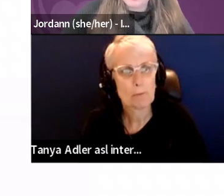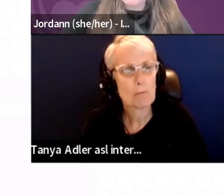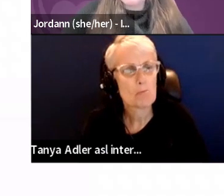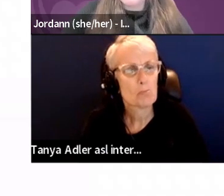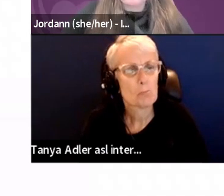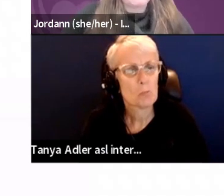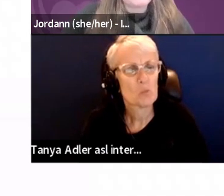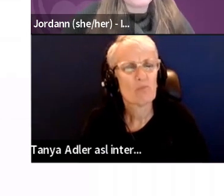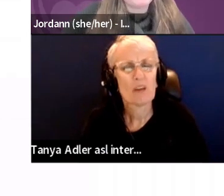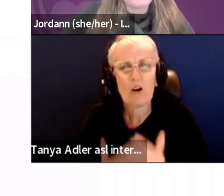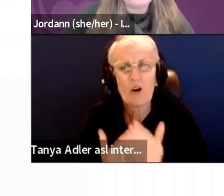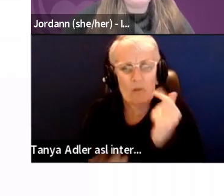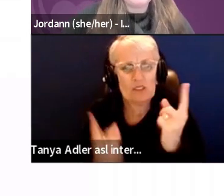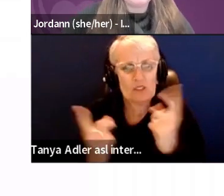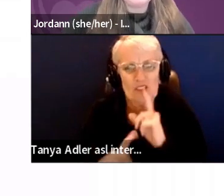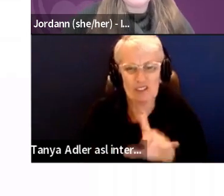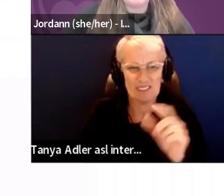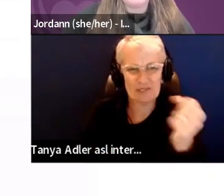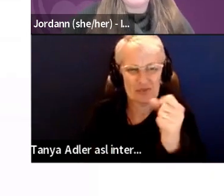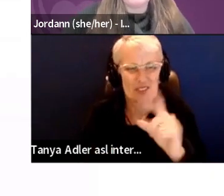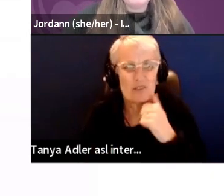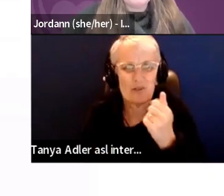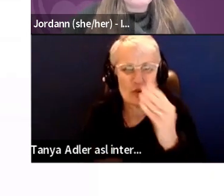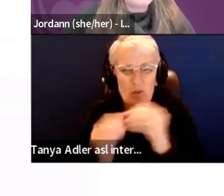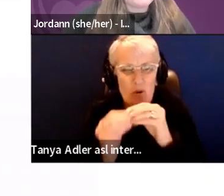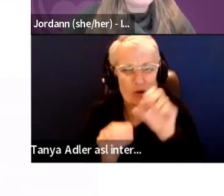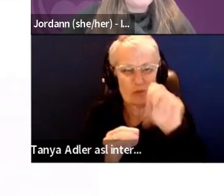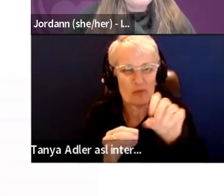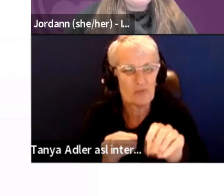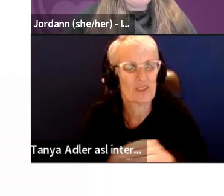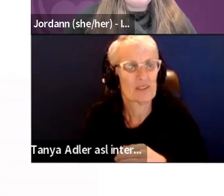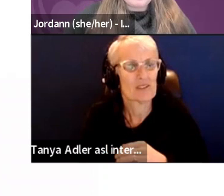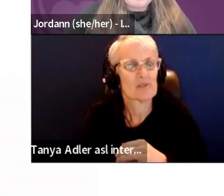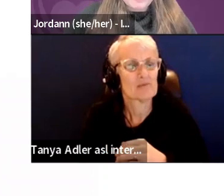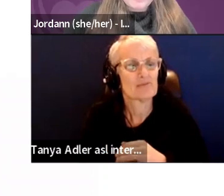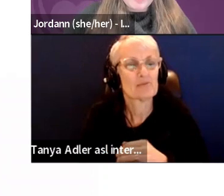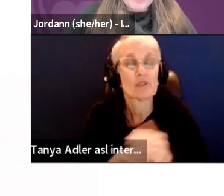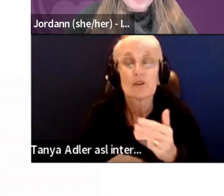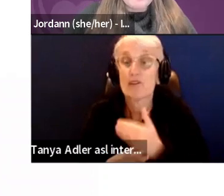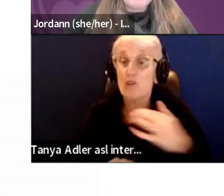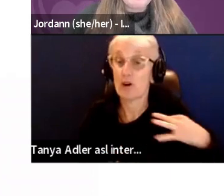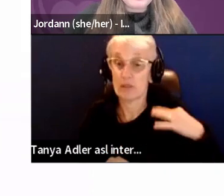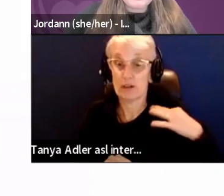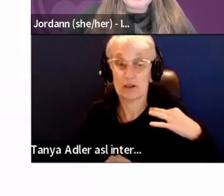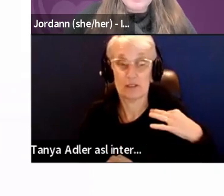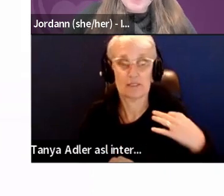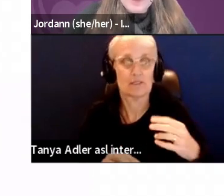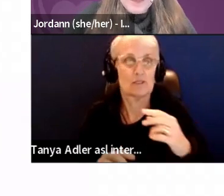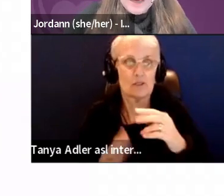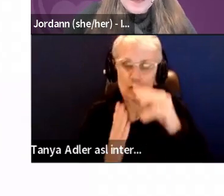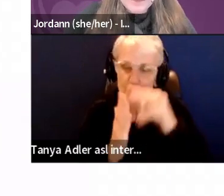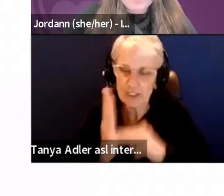So we're almost at the question and answer period. These are just a couple other reminders. Before you apply to the program, please read